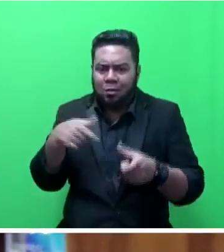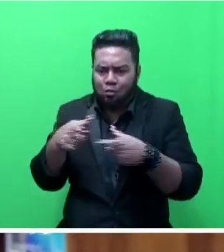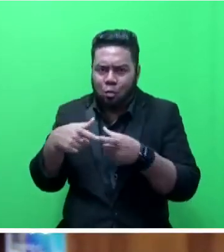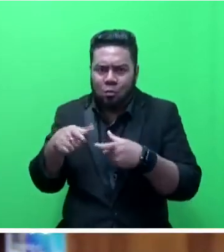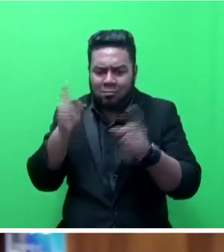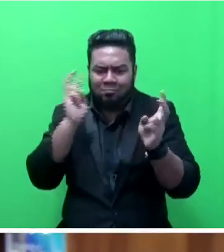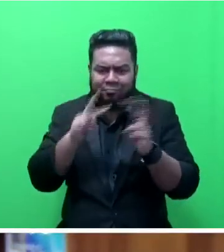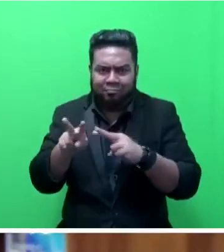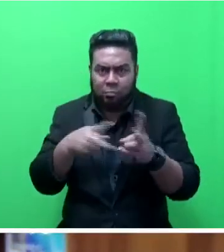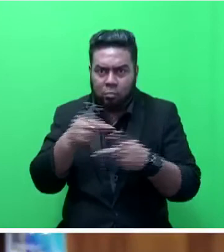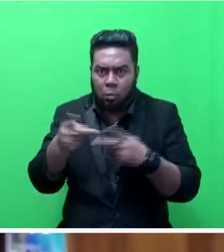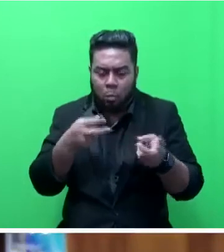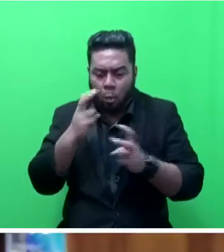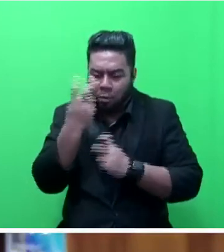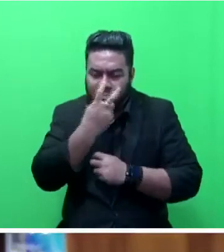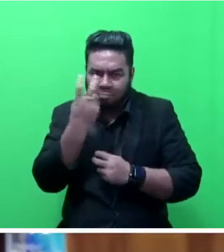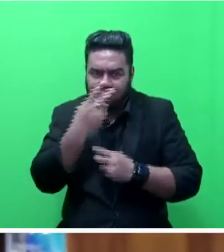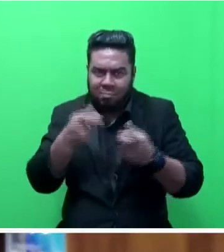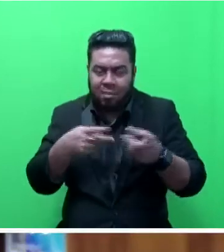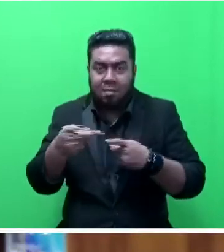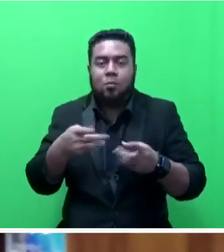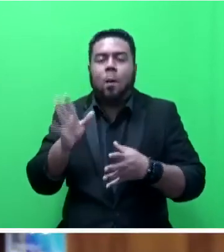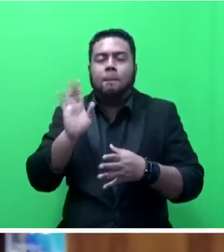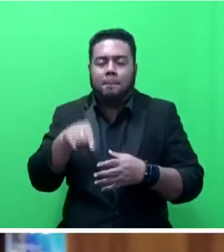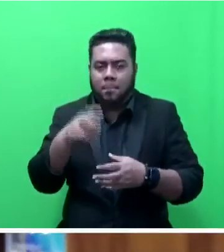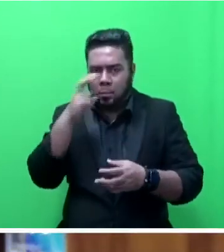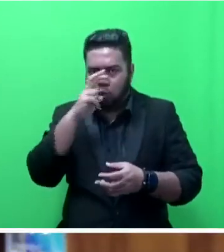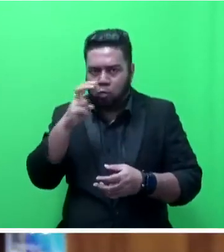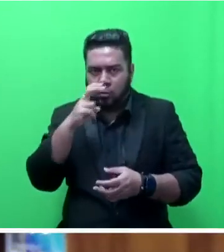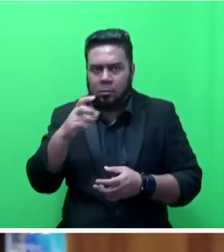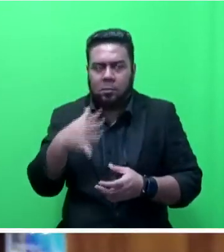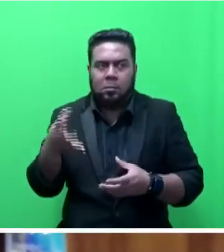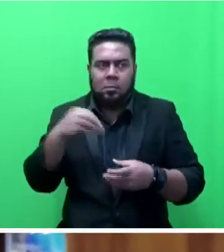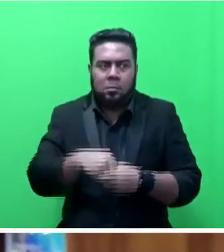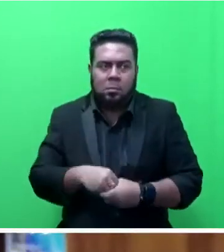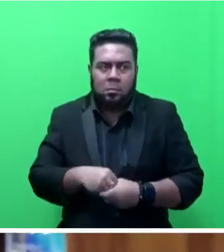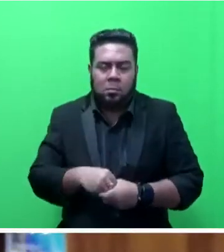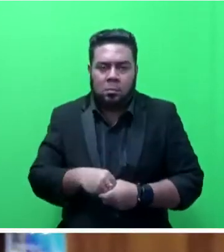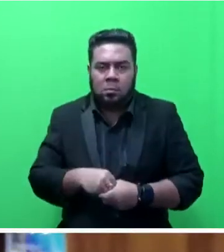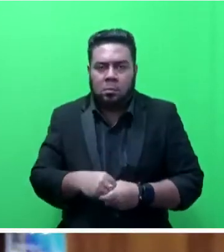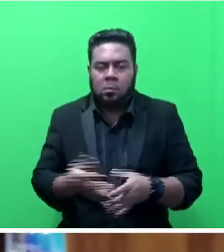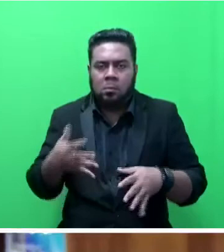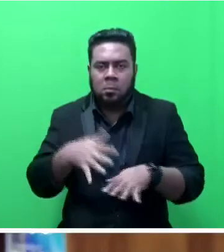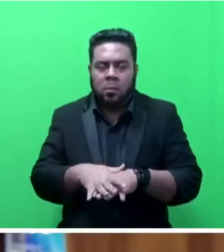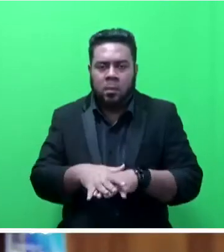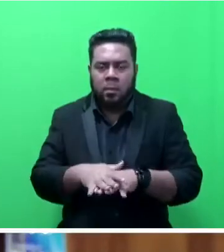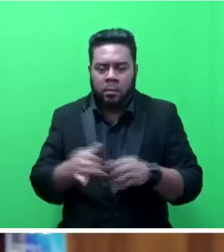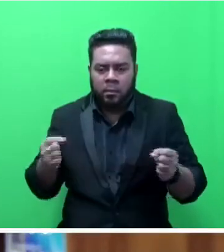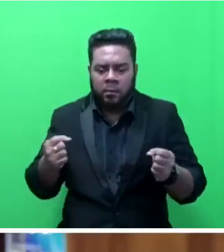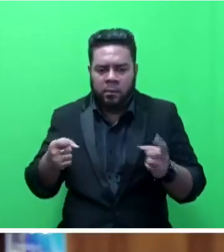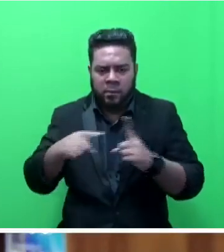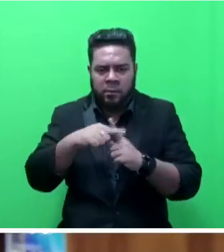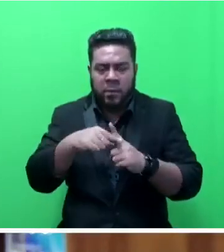surveillance. So this was the training that was undertaken by BEF in collaboration with Farmer Plus, with